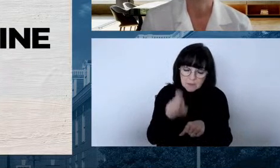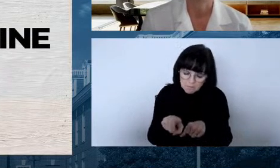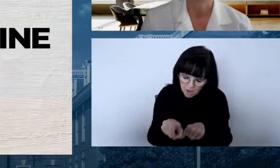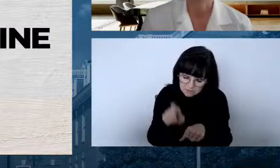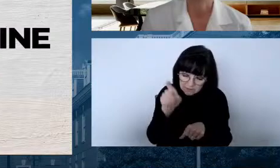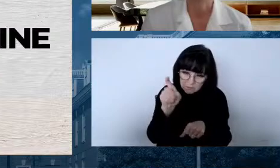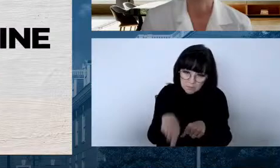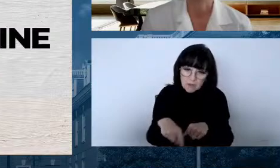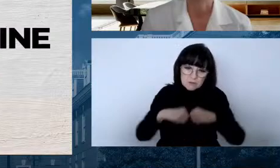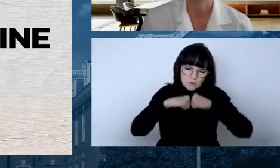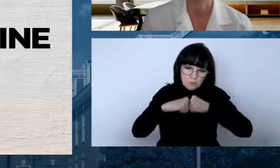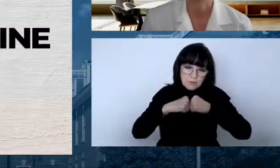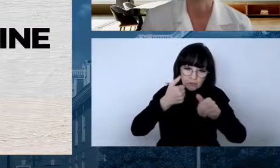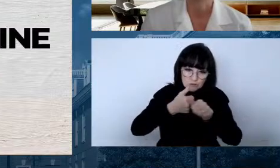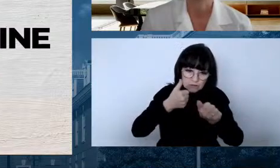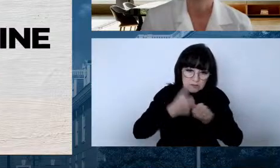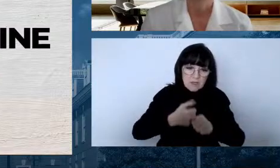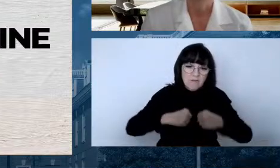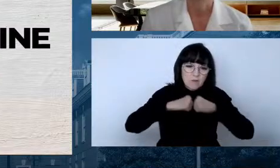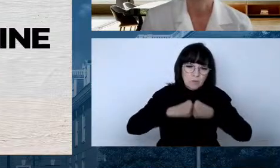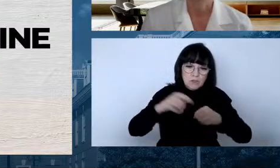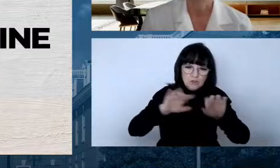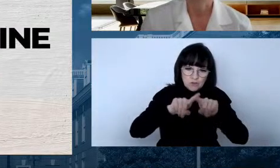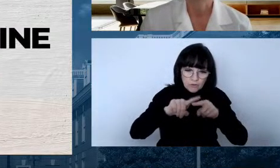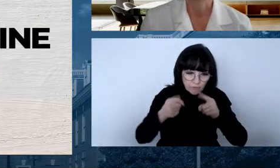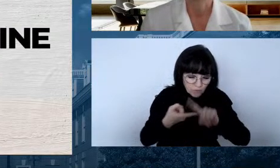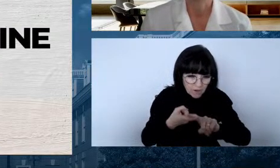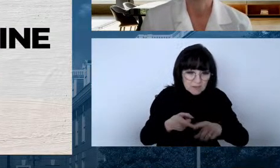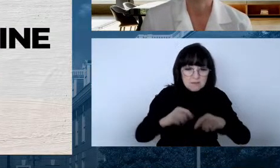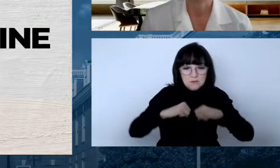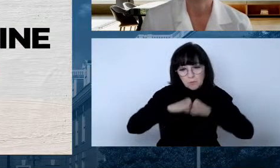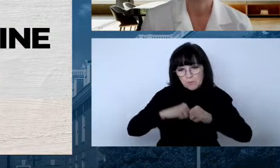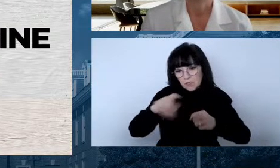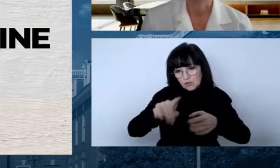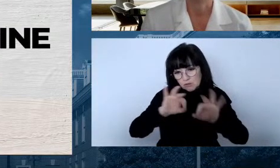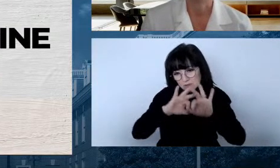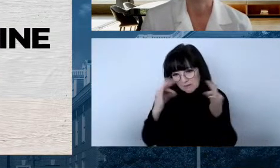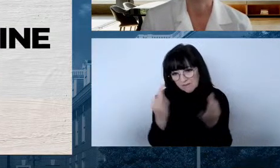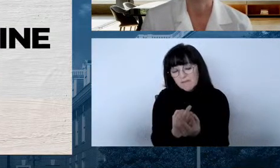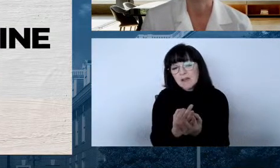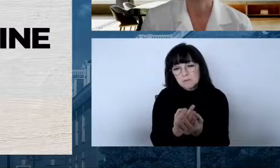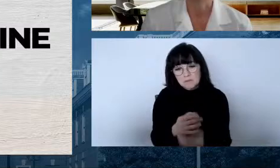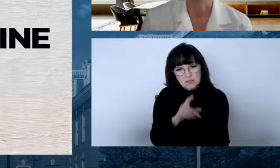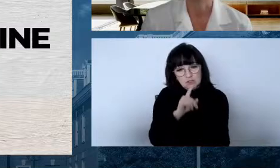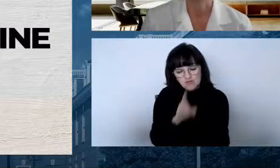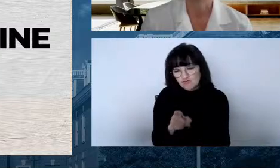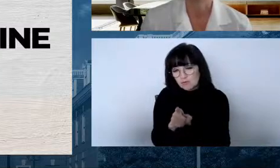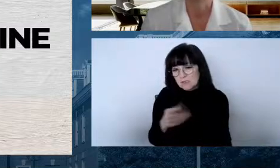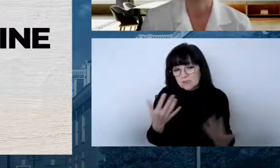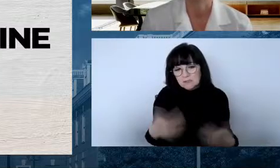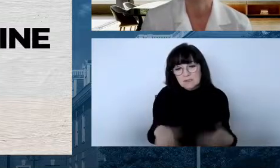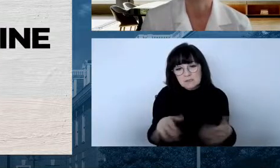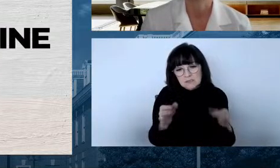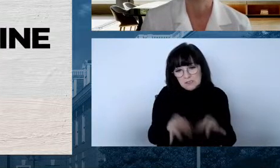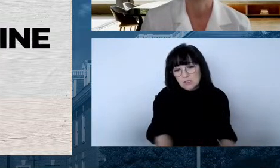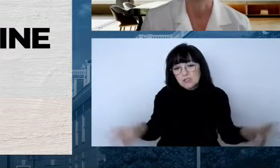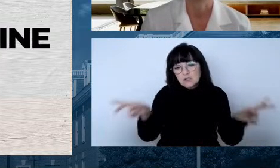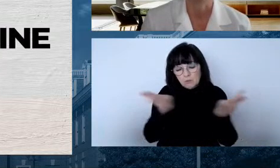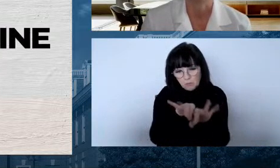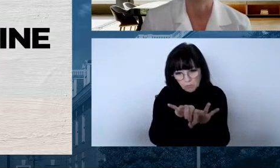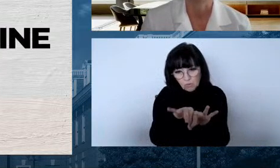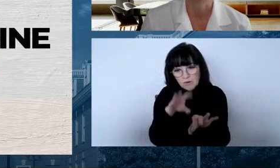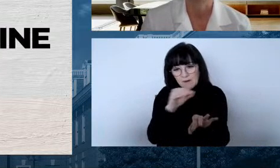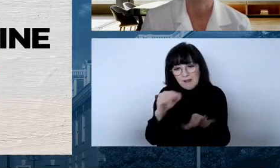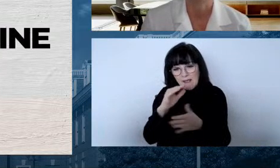well as your friends and family from getting it. And it is really absolutely important to do that in addition to hand